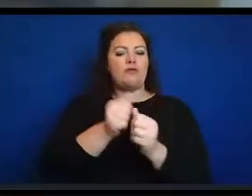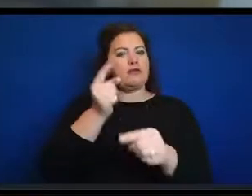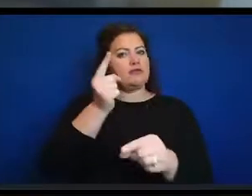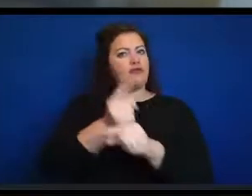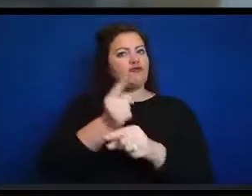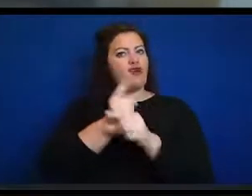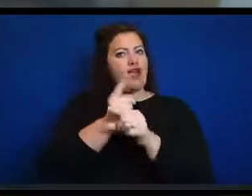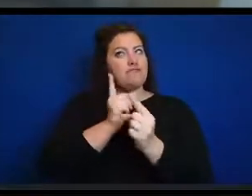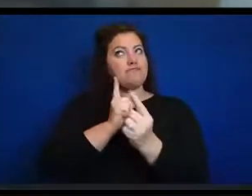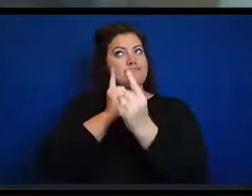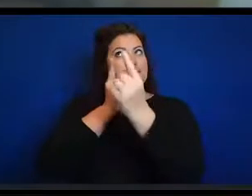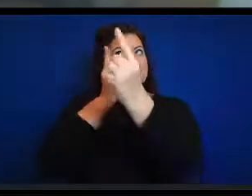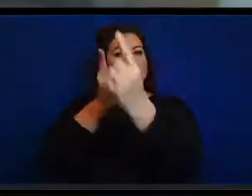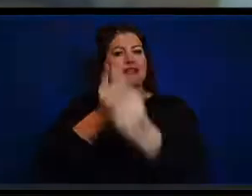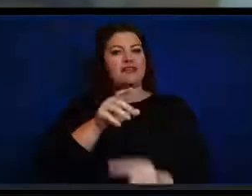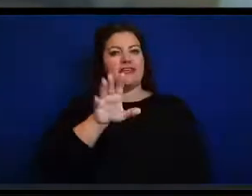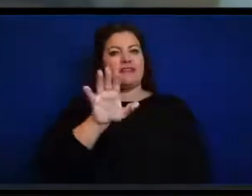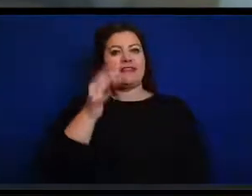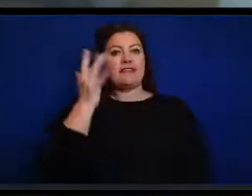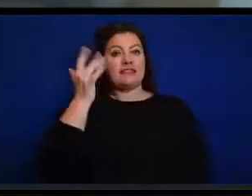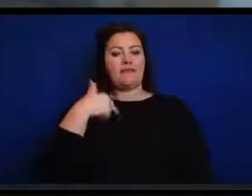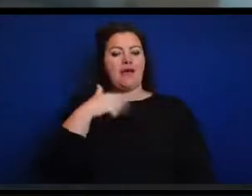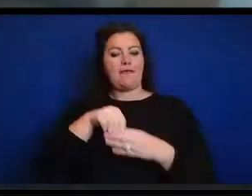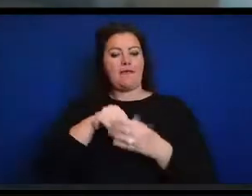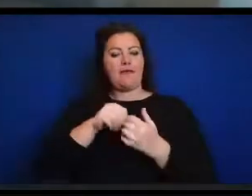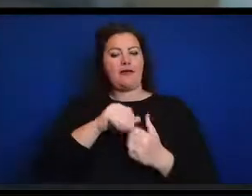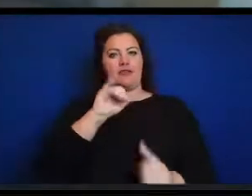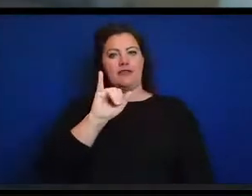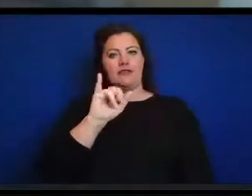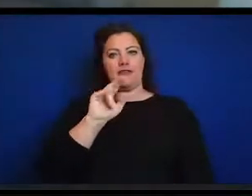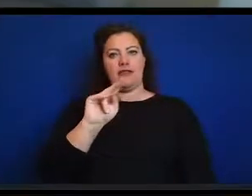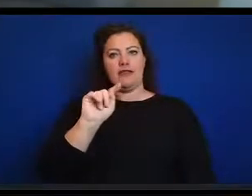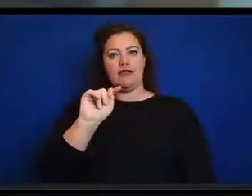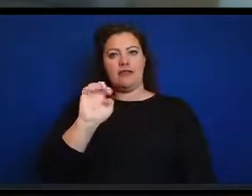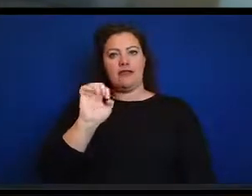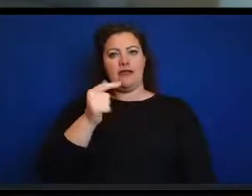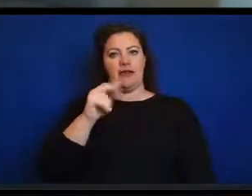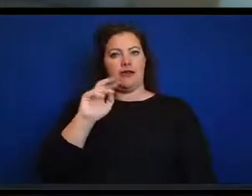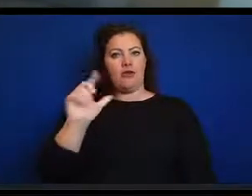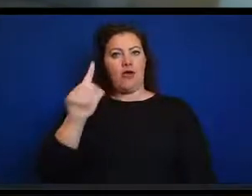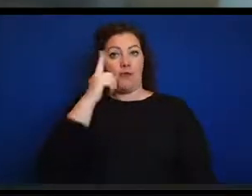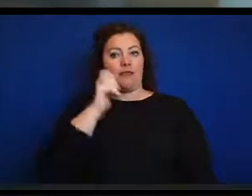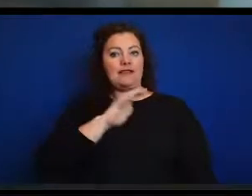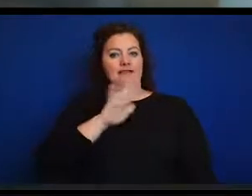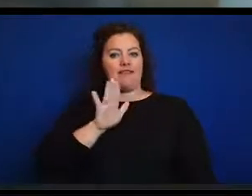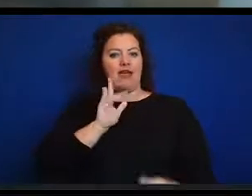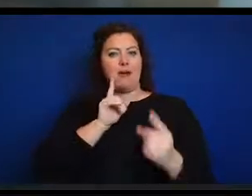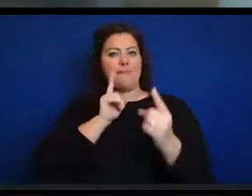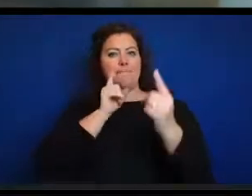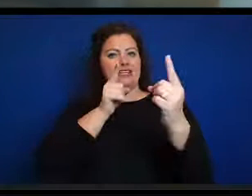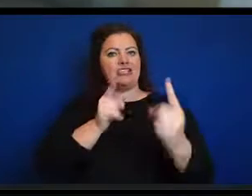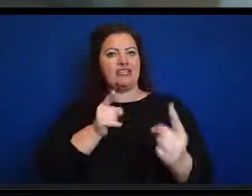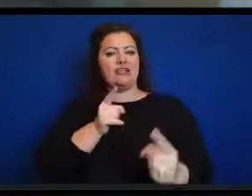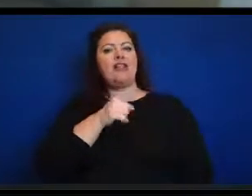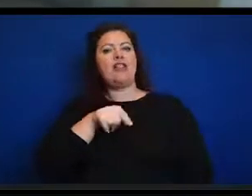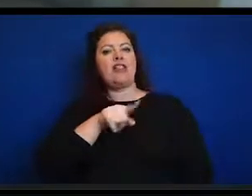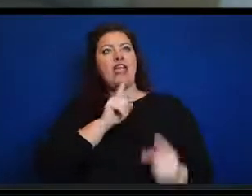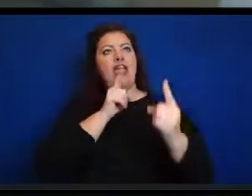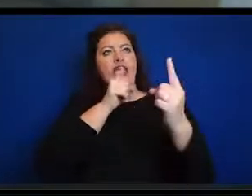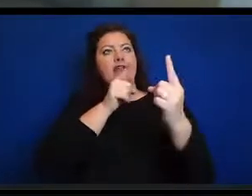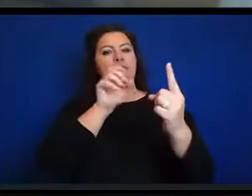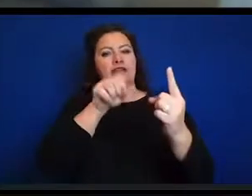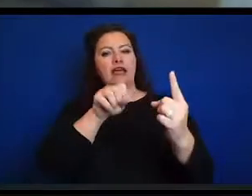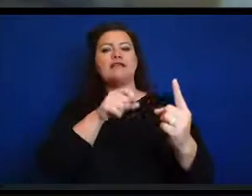am with Integral, because of their mission. They're mission oriented. Yes, they are a private